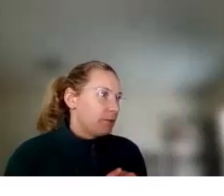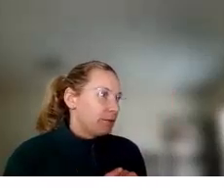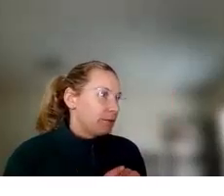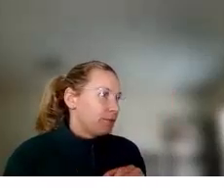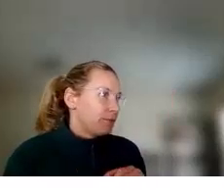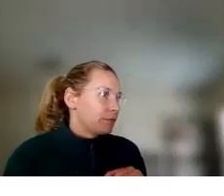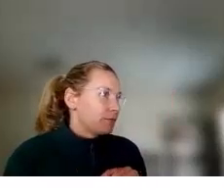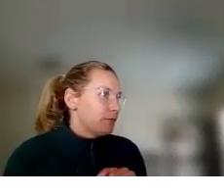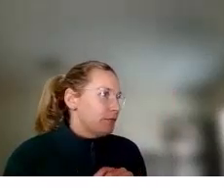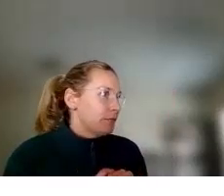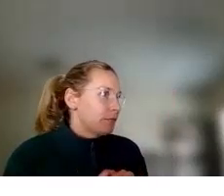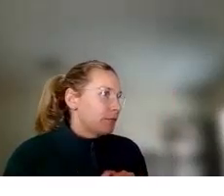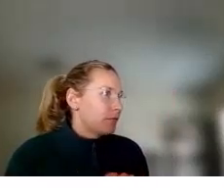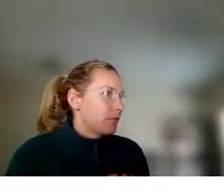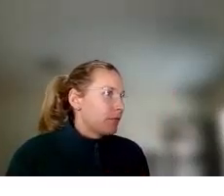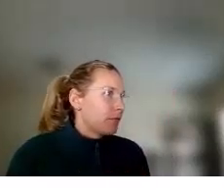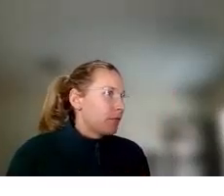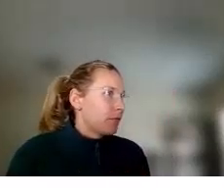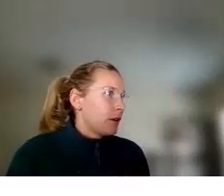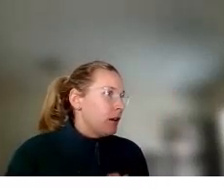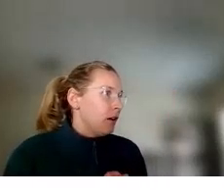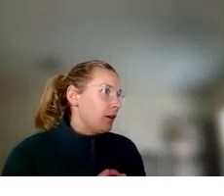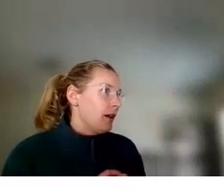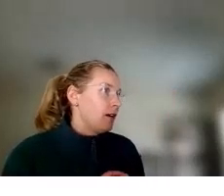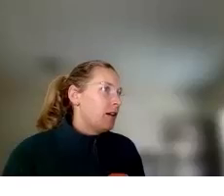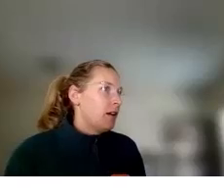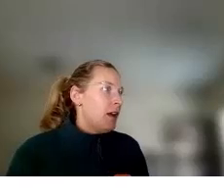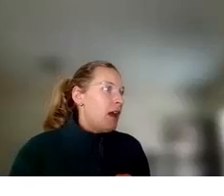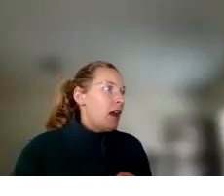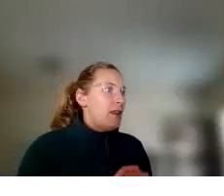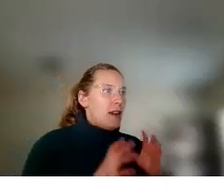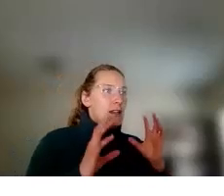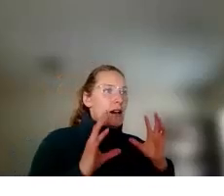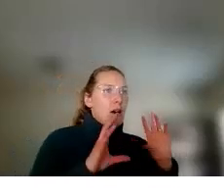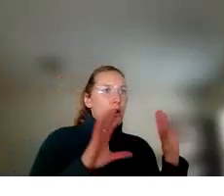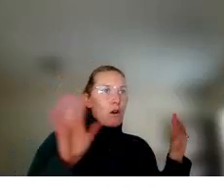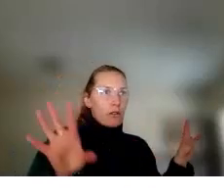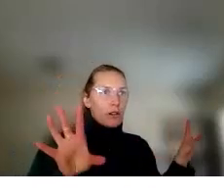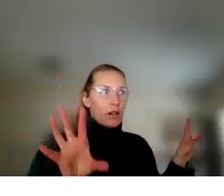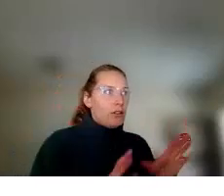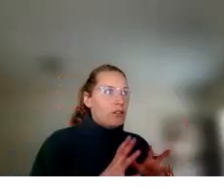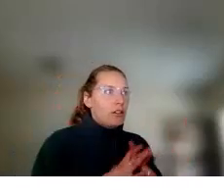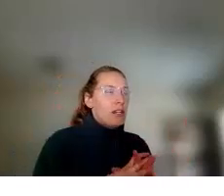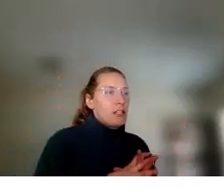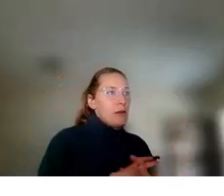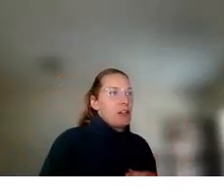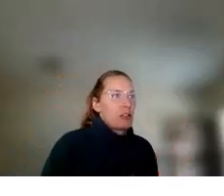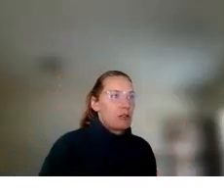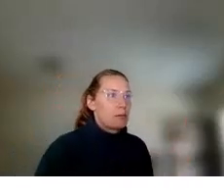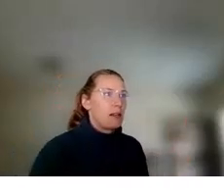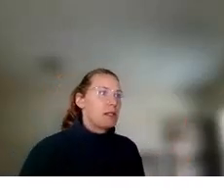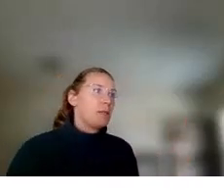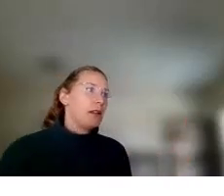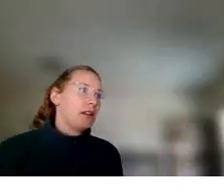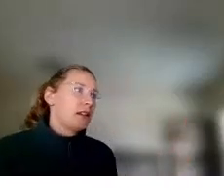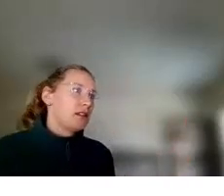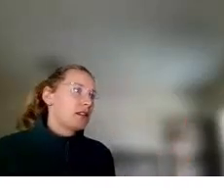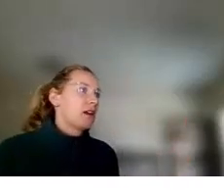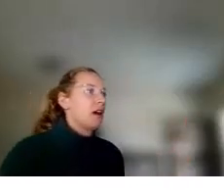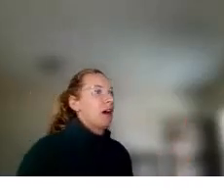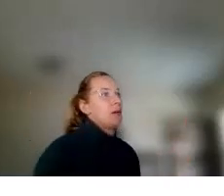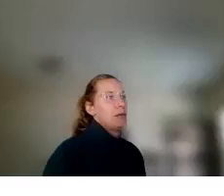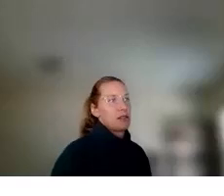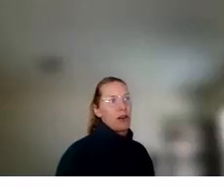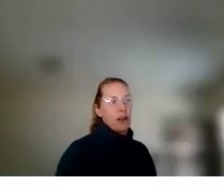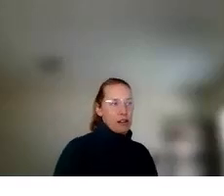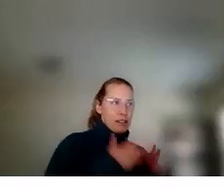care. Okay, and then overall, your case manager